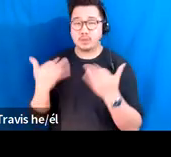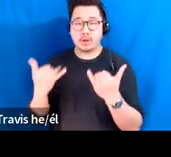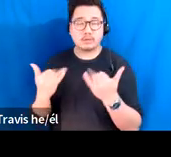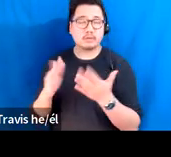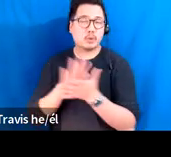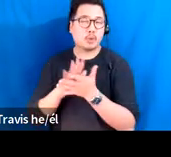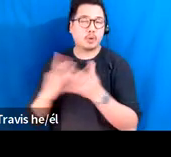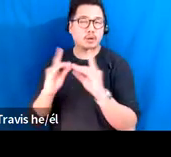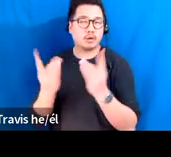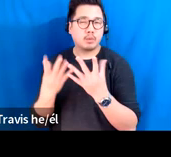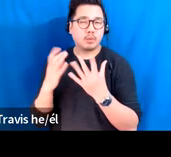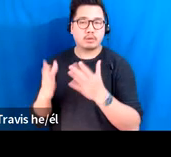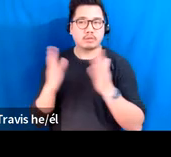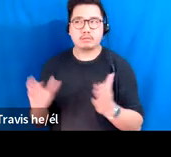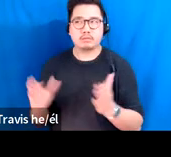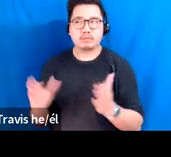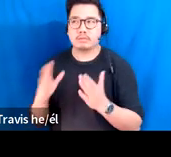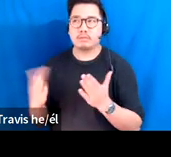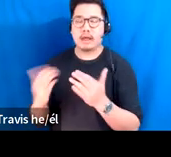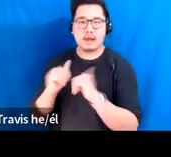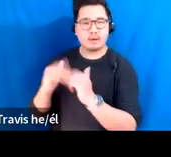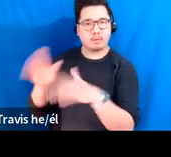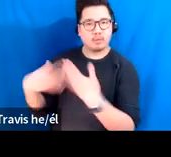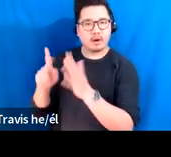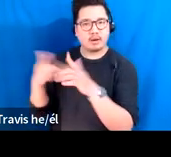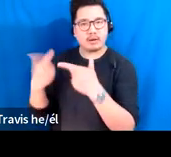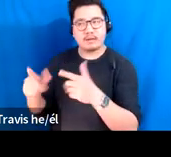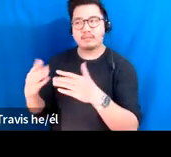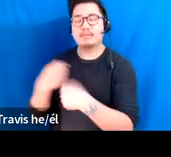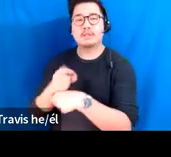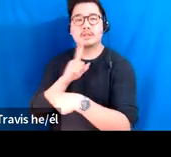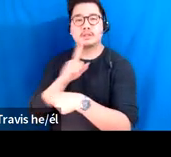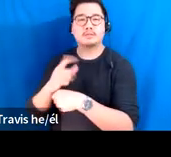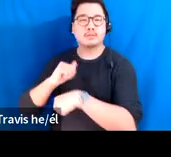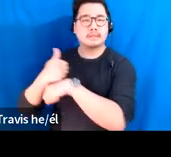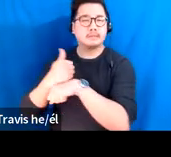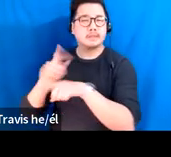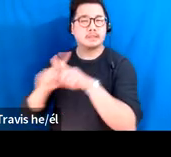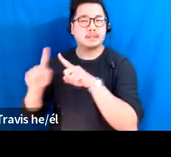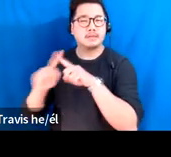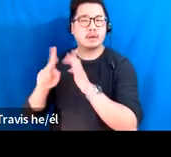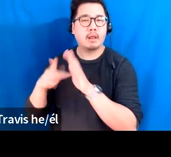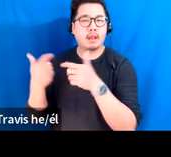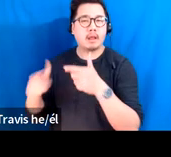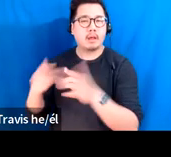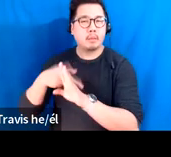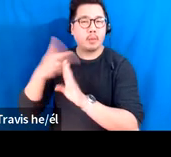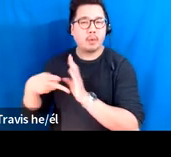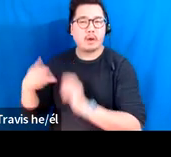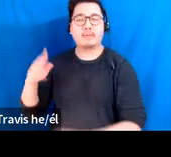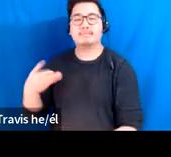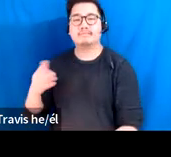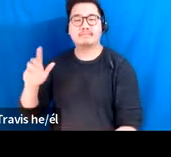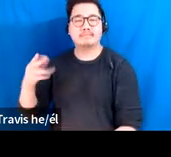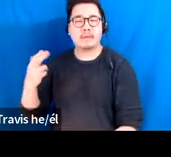which build on the focus of native language instruction and heritage language programs we will develop systems that allow more